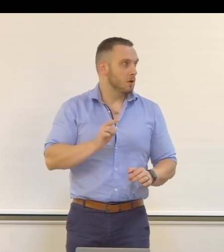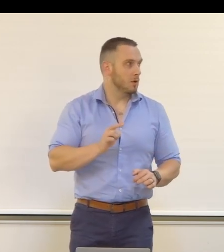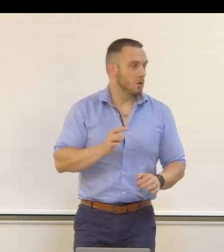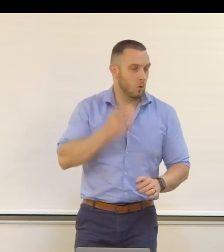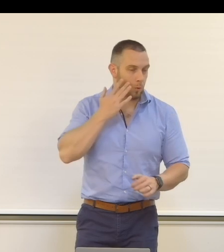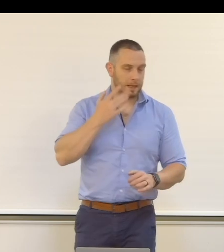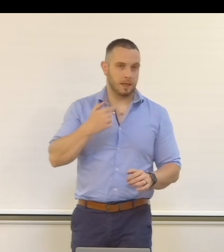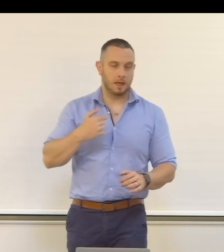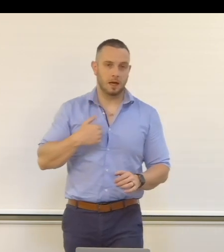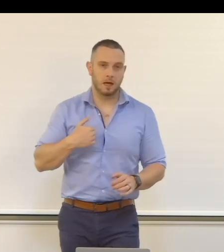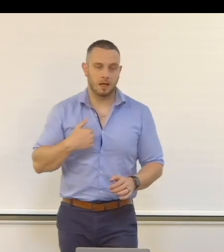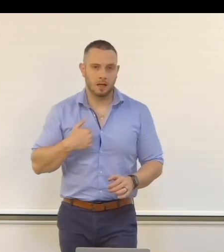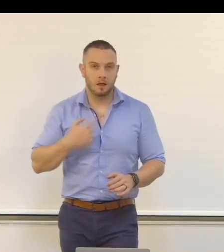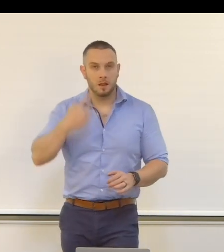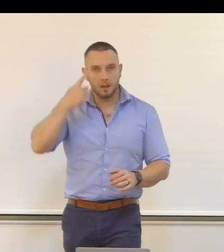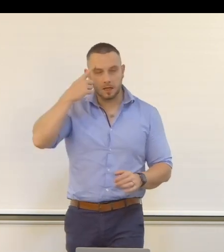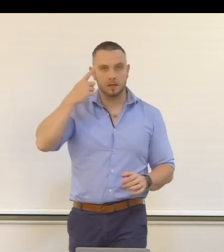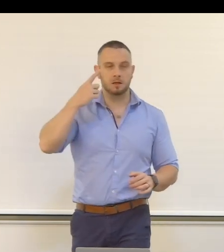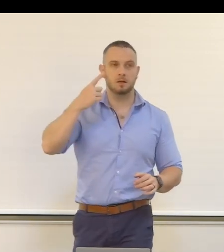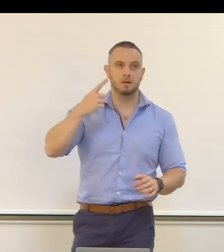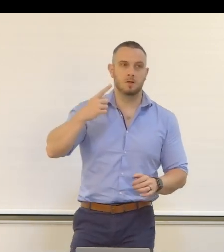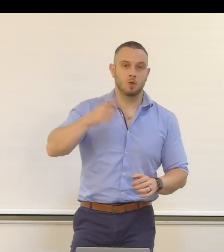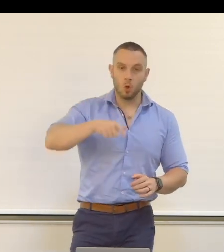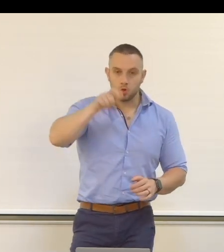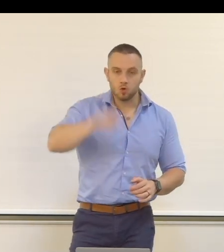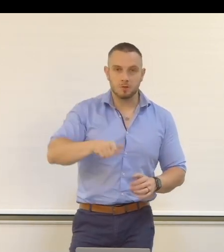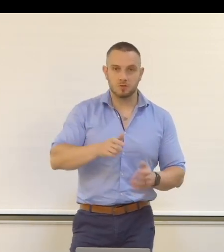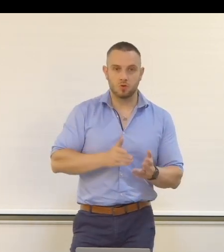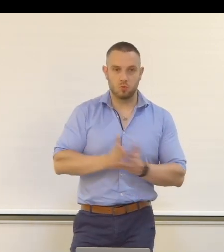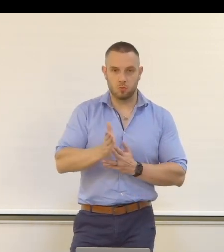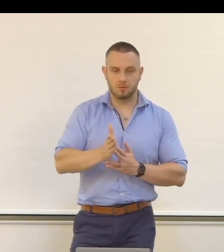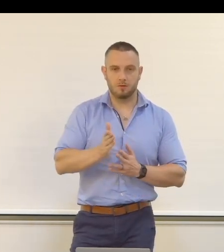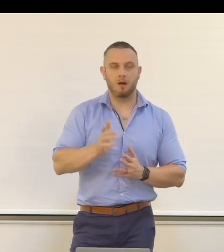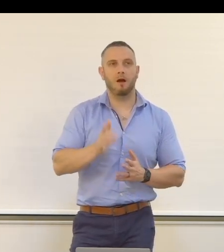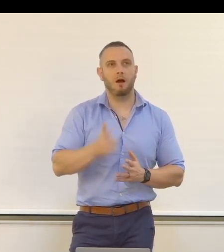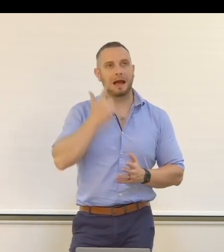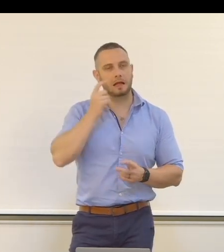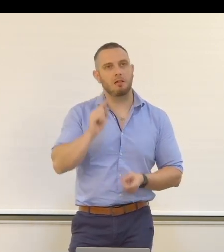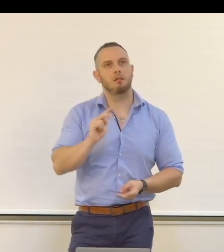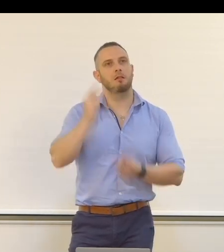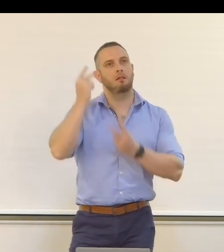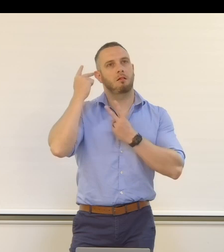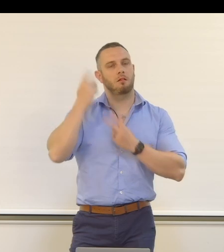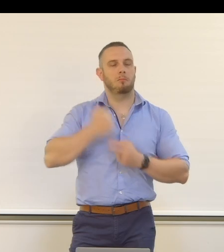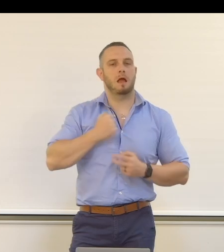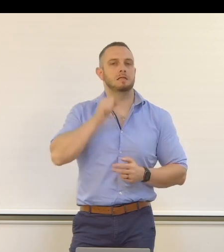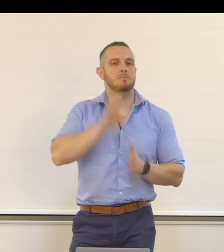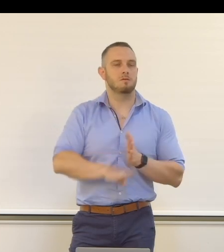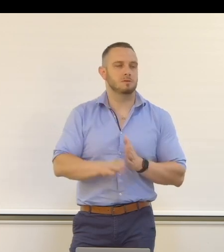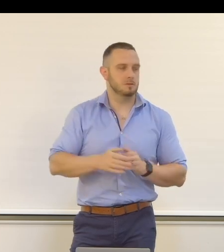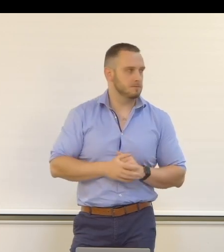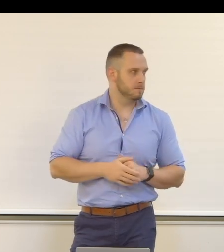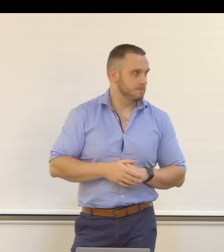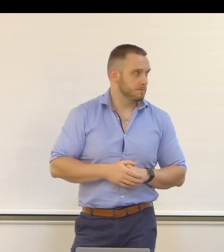I think about humans in the loop, I refer to some of the stories. A year and a